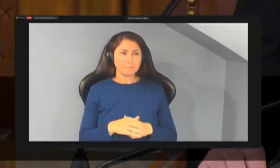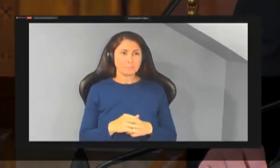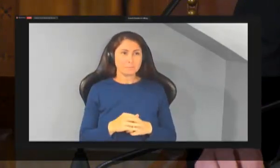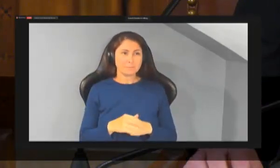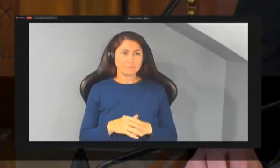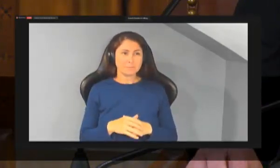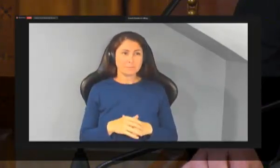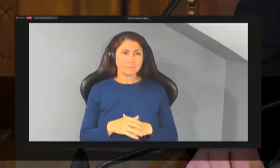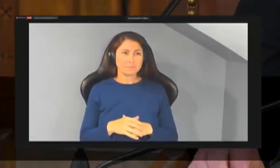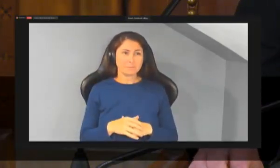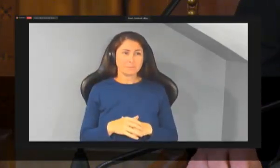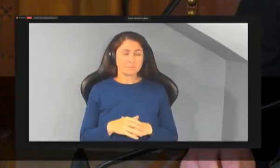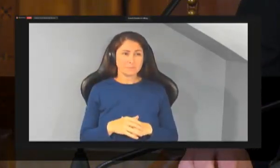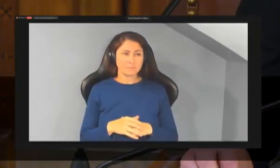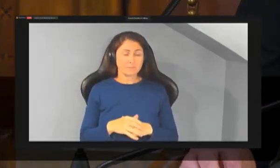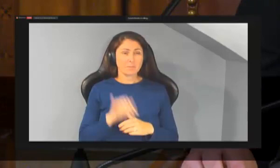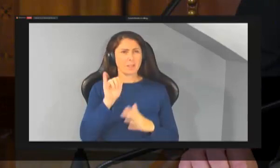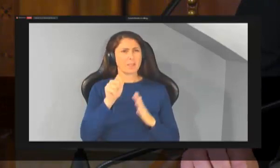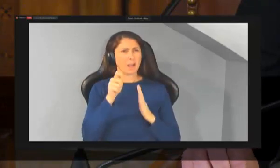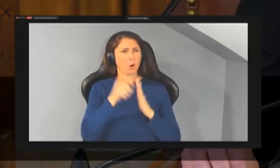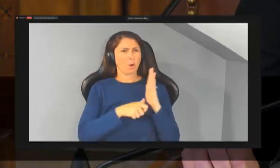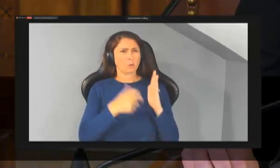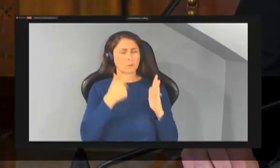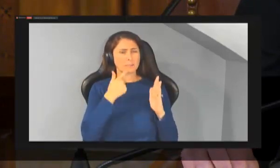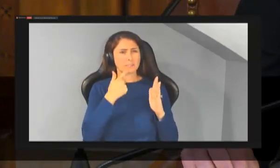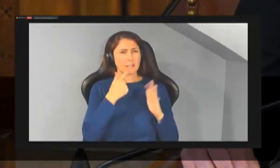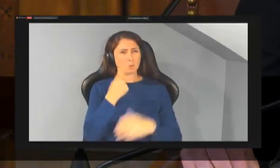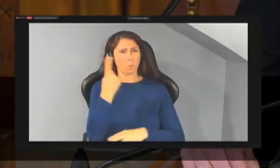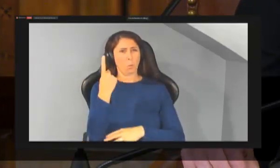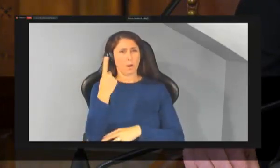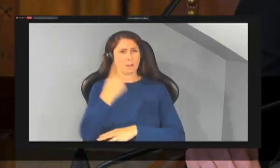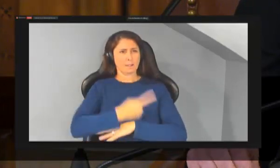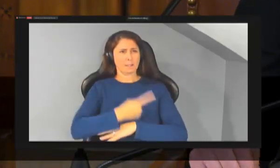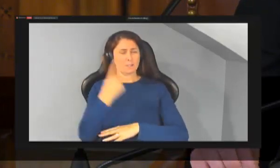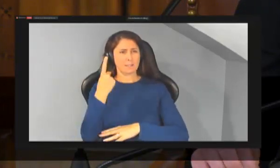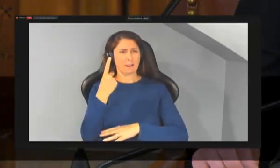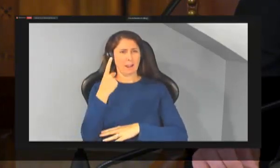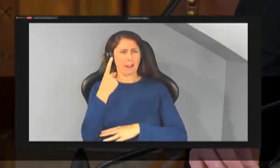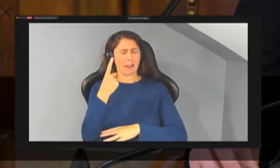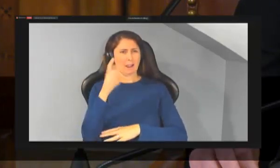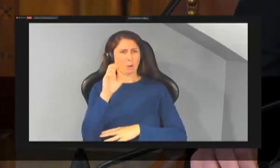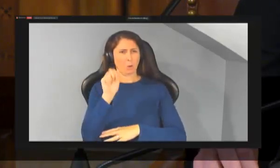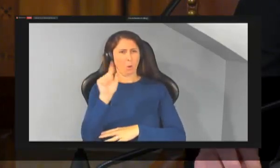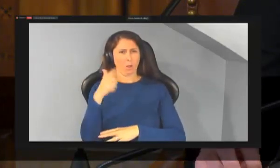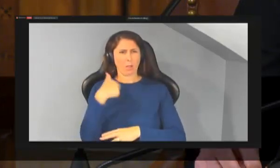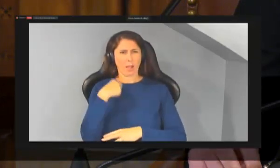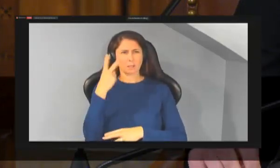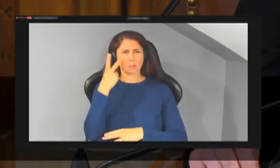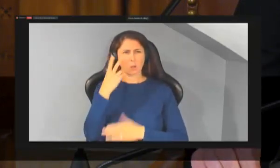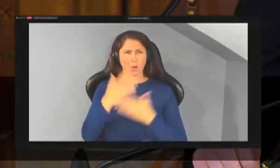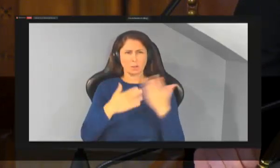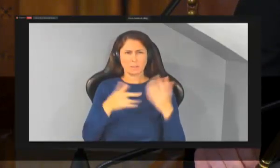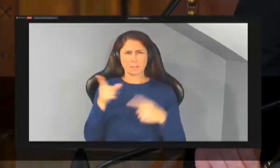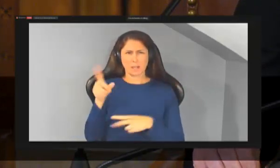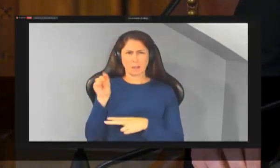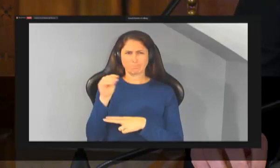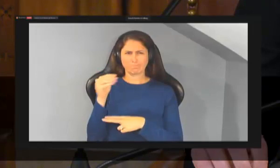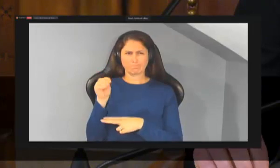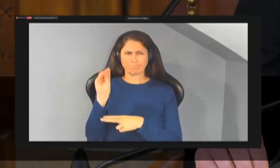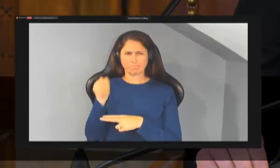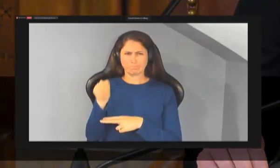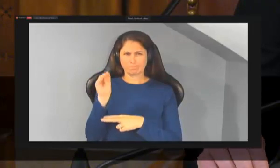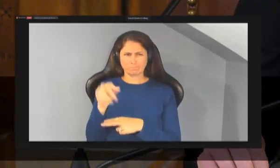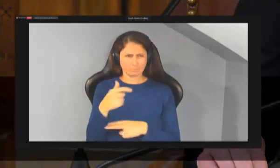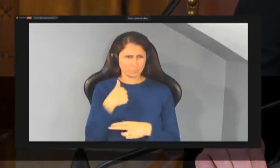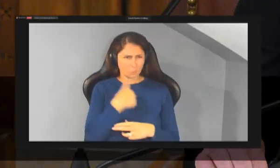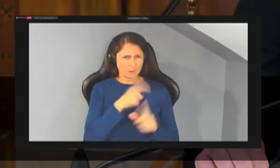The WSA article said it was a one-day call, and then I saw some shaking heads. So did we answer that question?